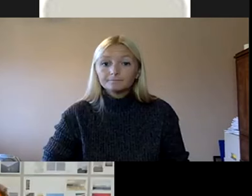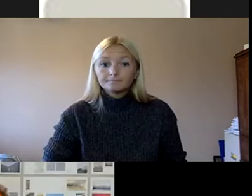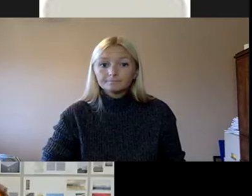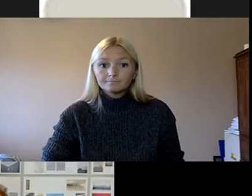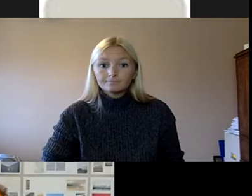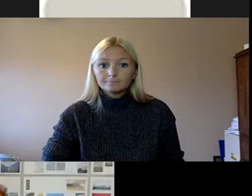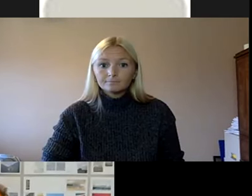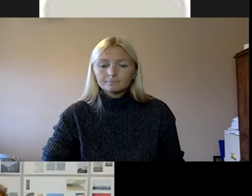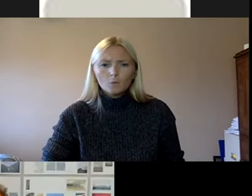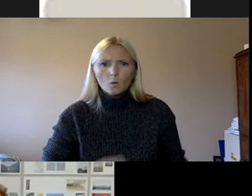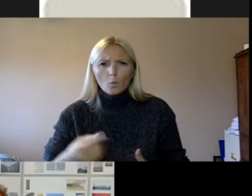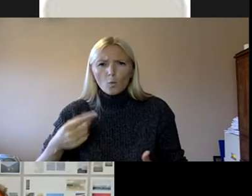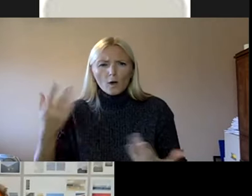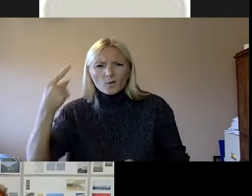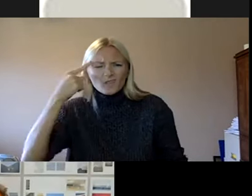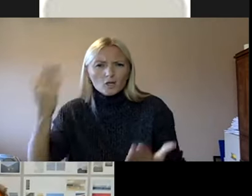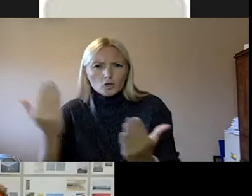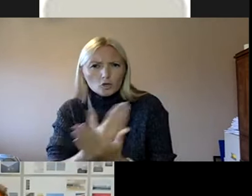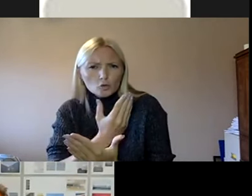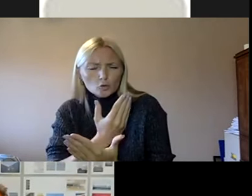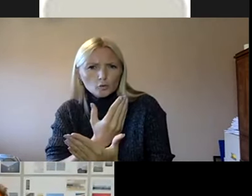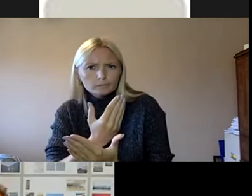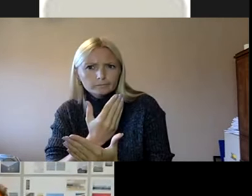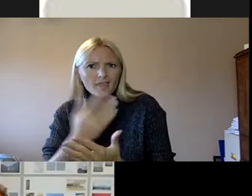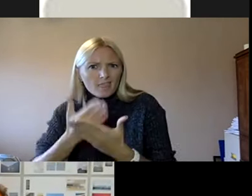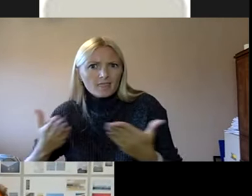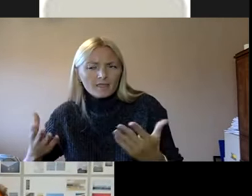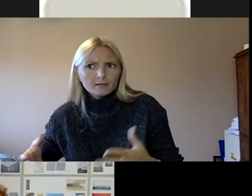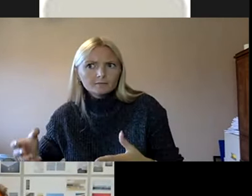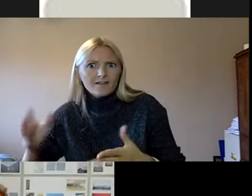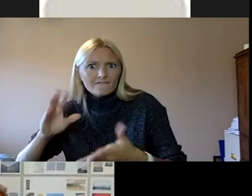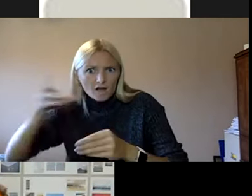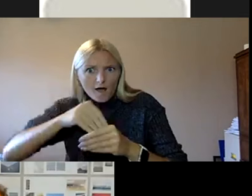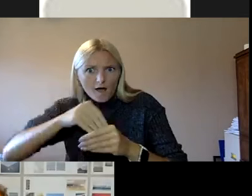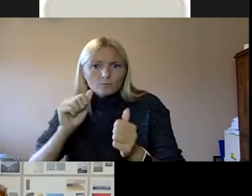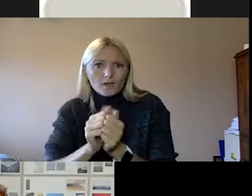this question was directly to Prakash and Ronnie when they were doing their presentation.